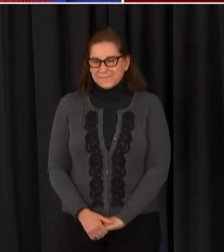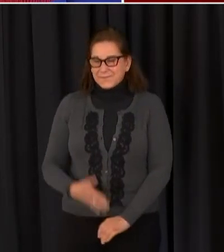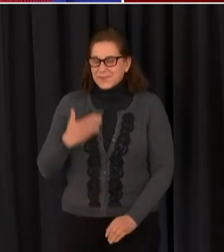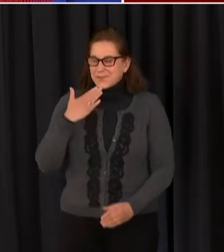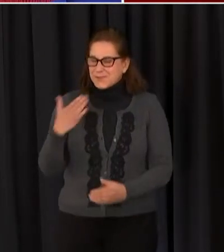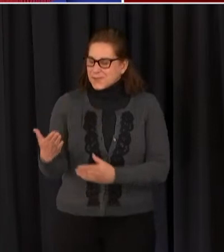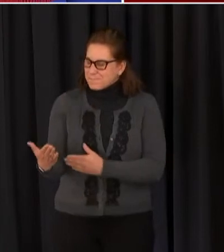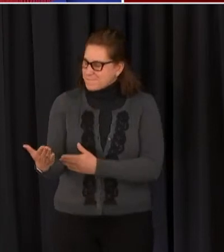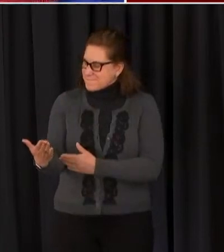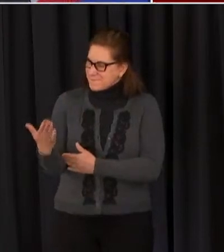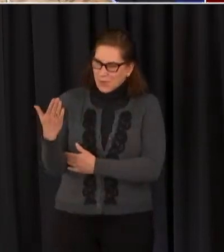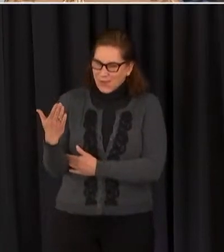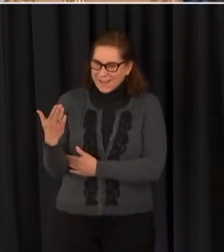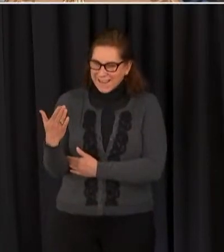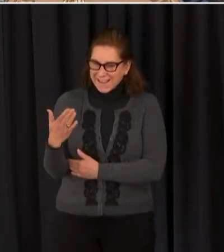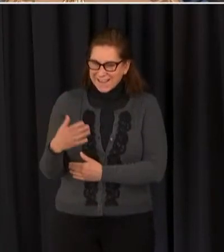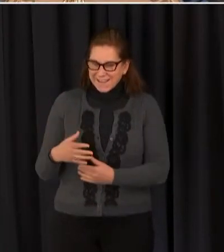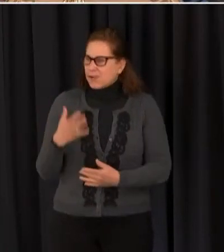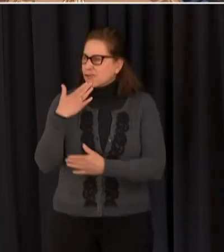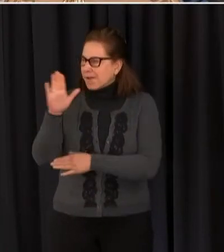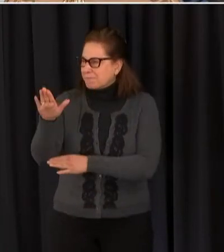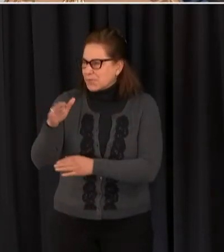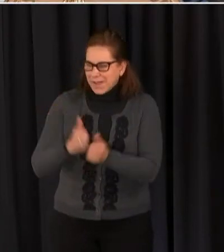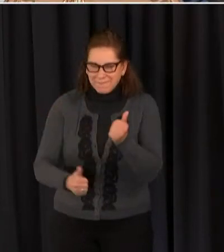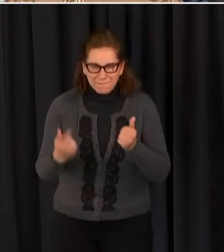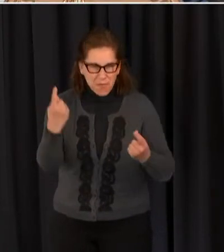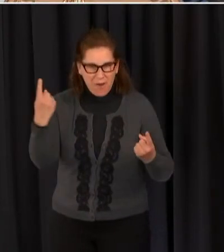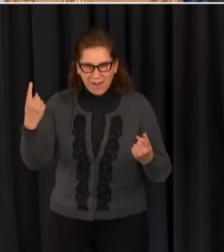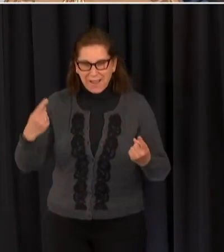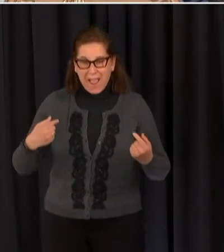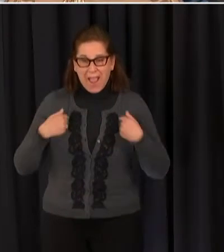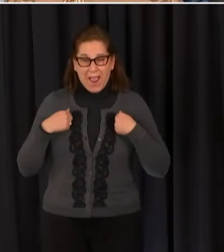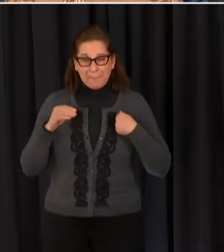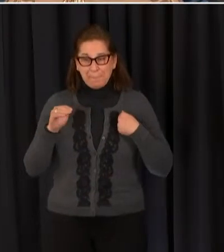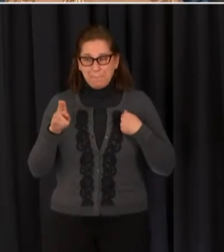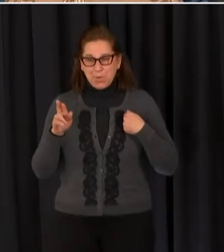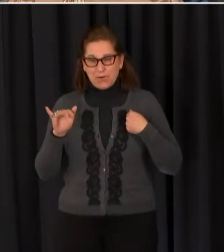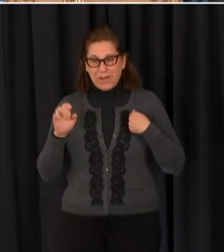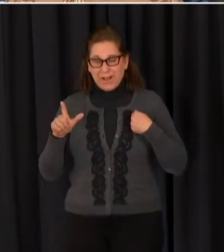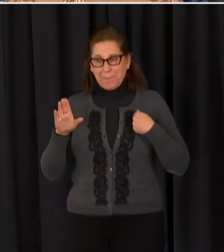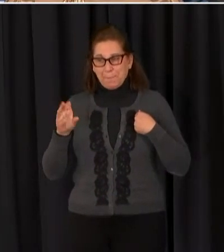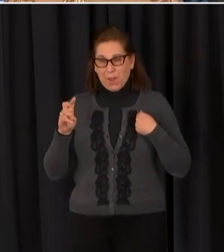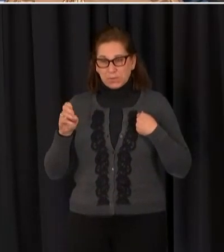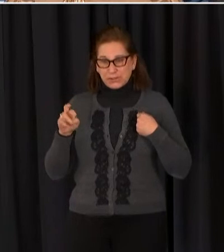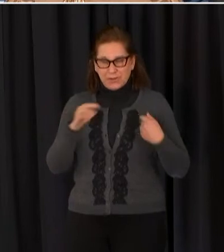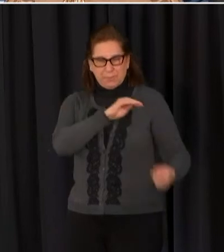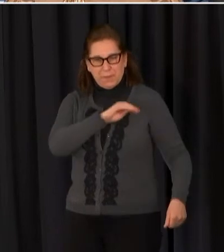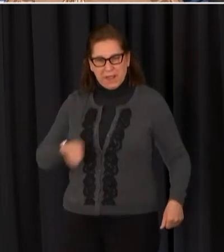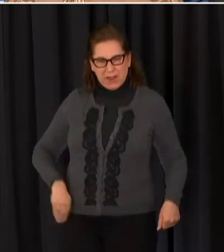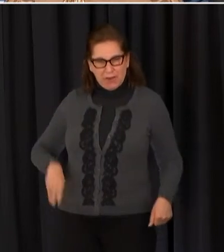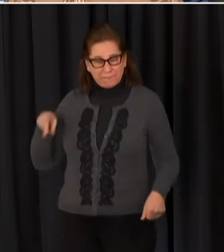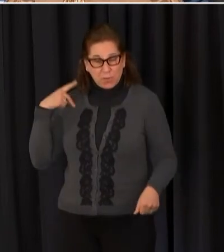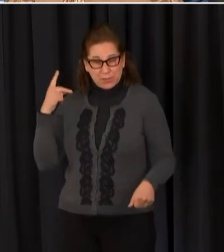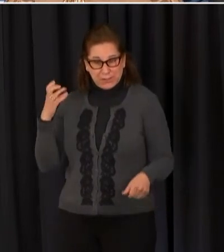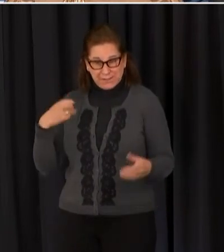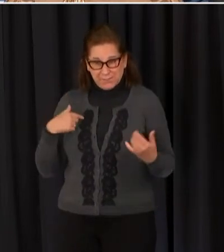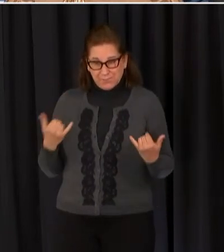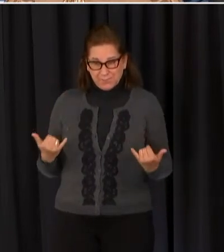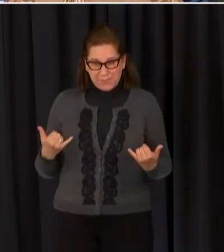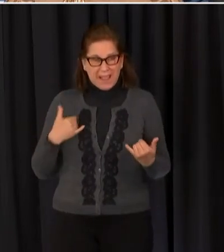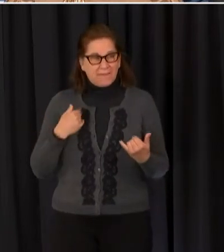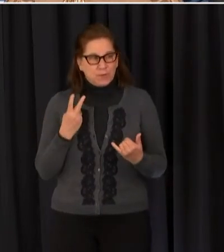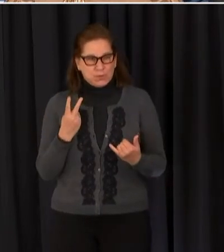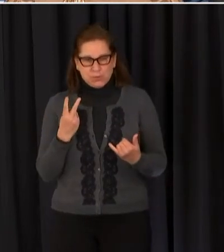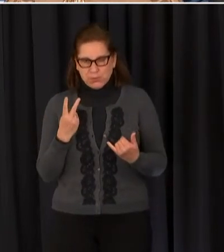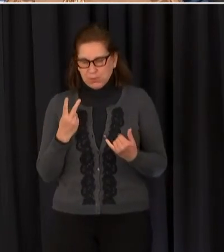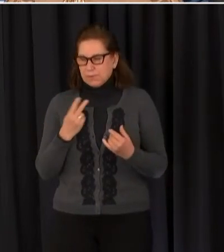Good morning, everyone. I'm Muriel Bowser. I'm the mayor of Washington, D.C. I'm joined today by members of my team to provide